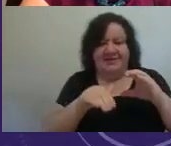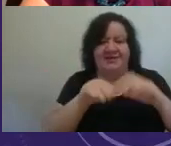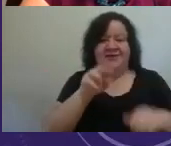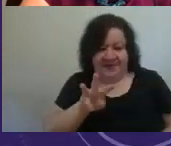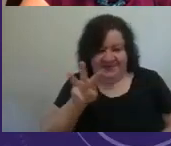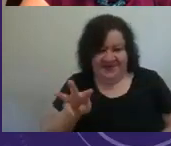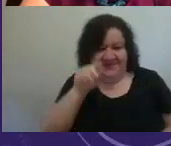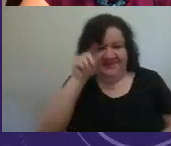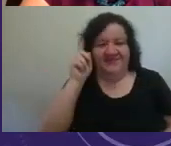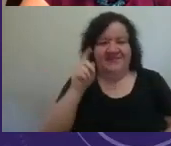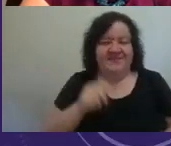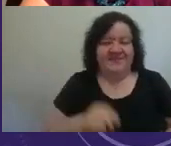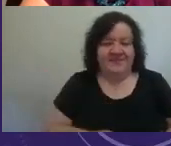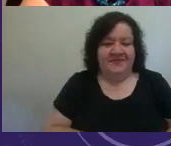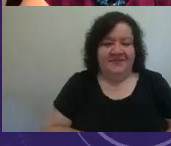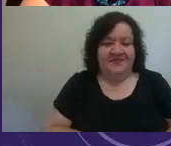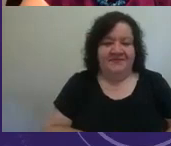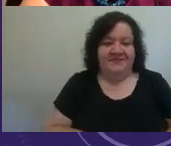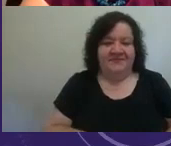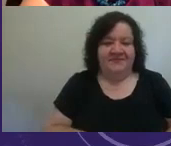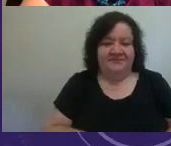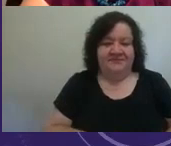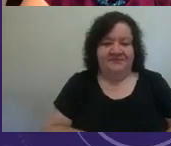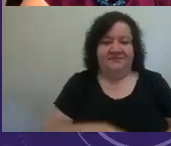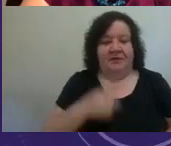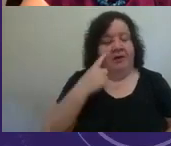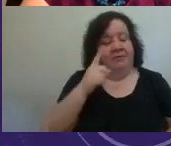for Disability Rights Advocacy Fund, the website is